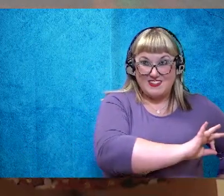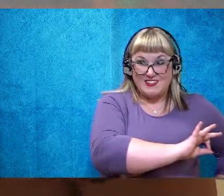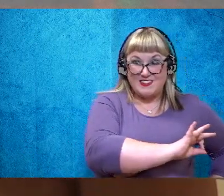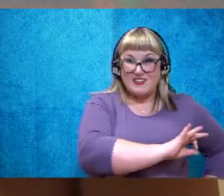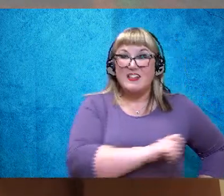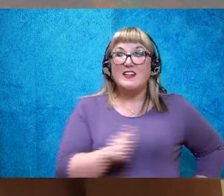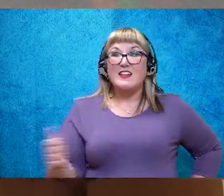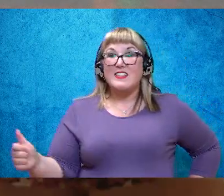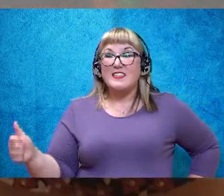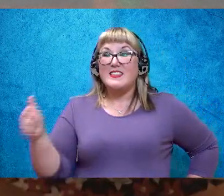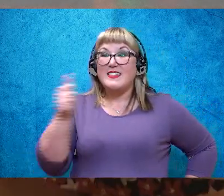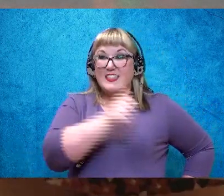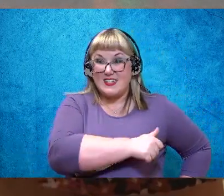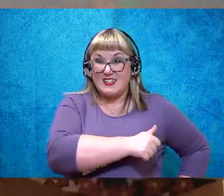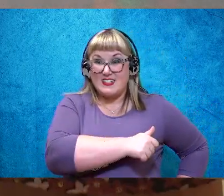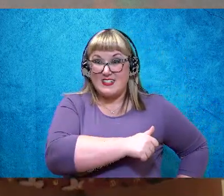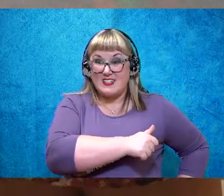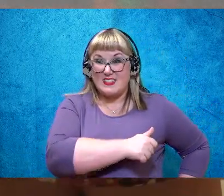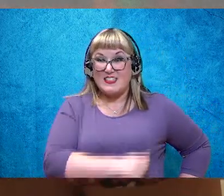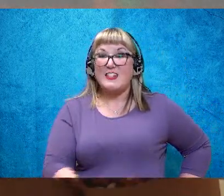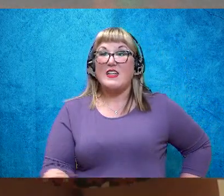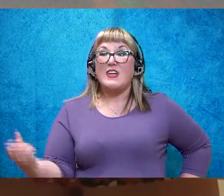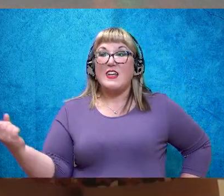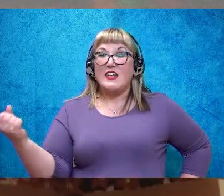9, 10,